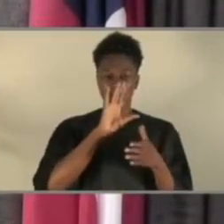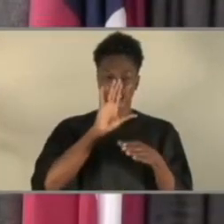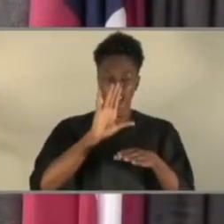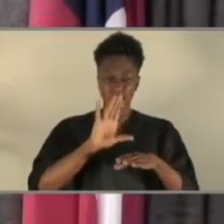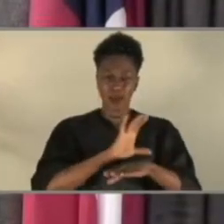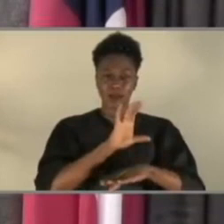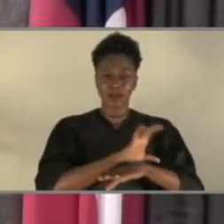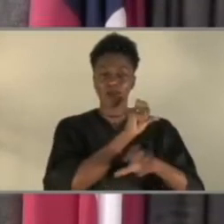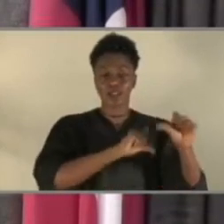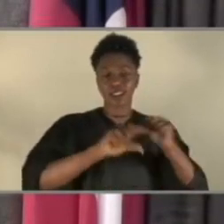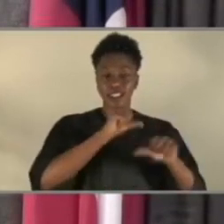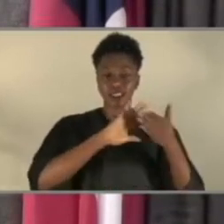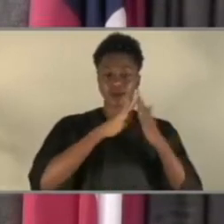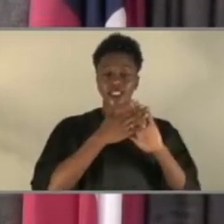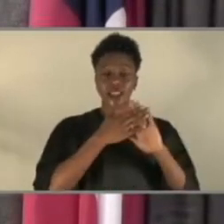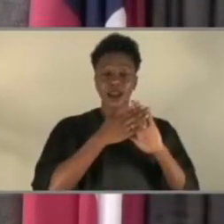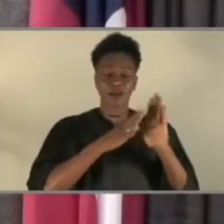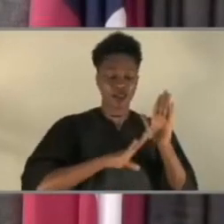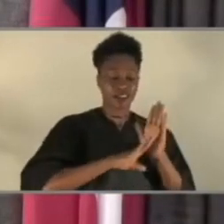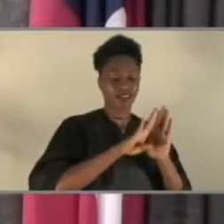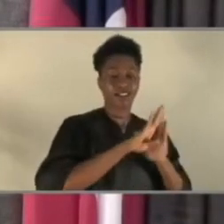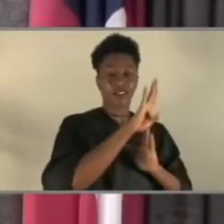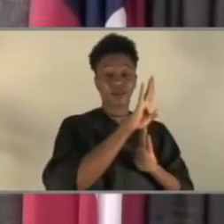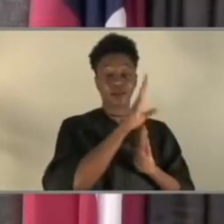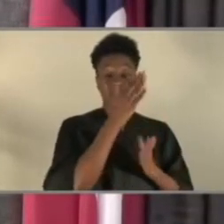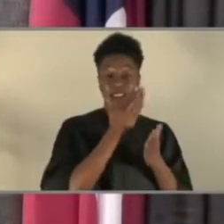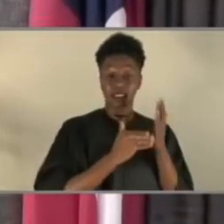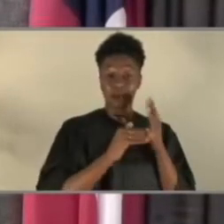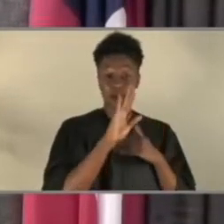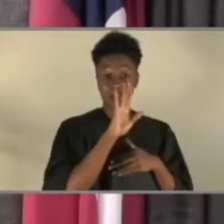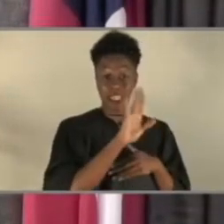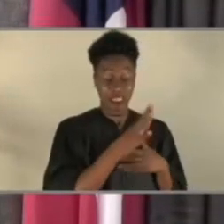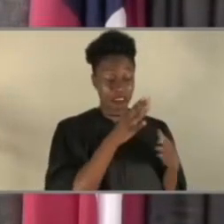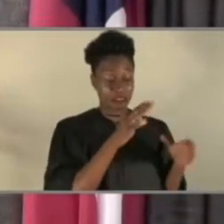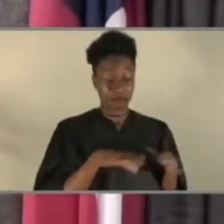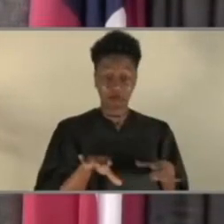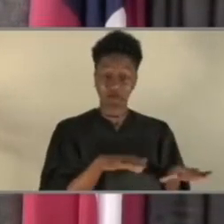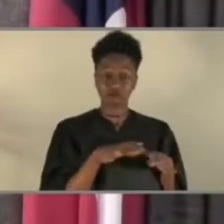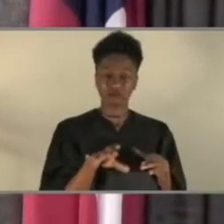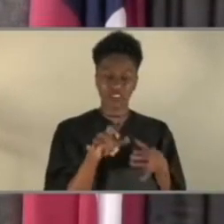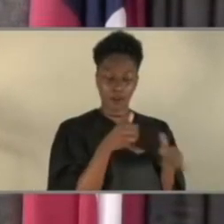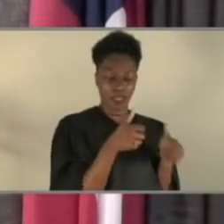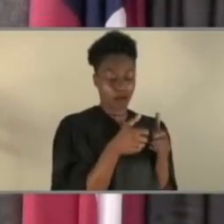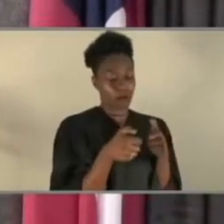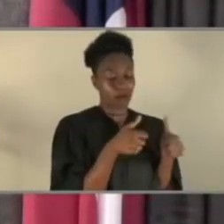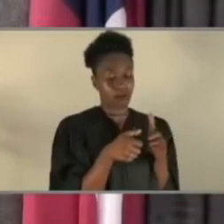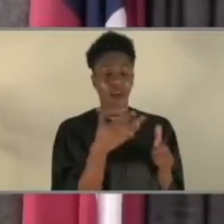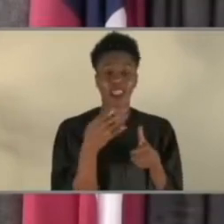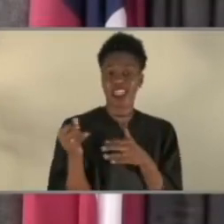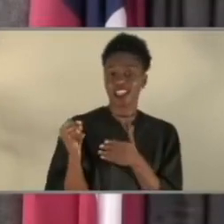become a software developer. Some of his hobbies are to play video games and draw.